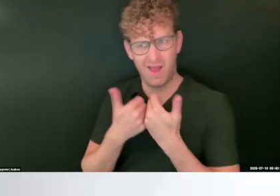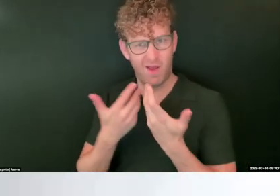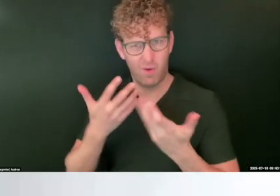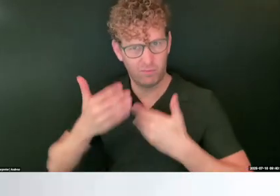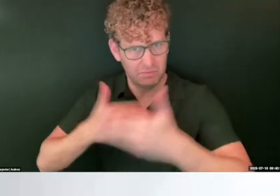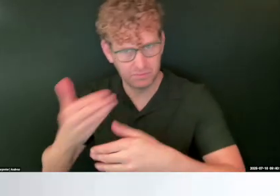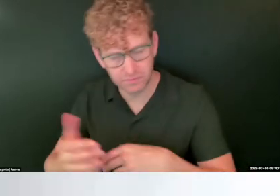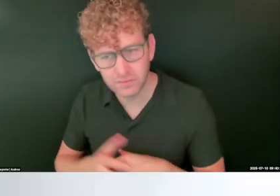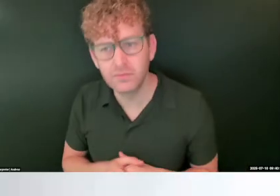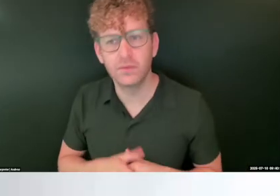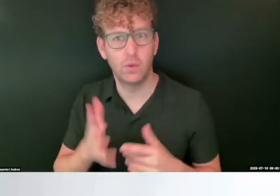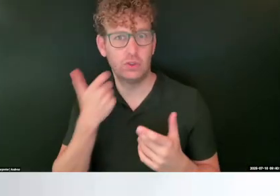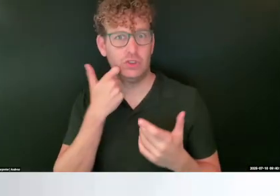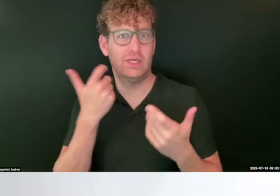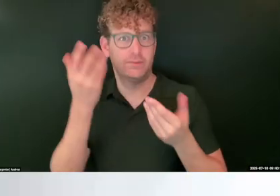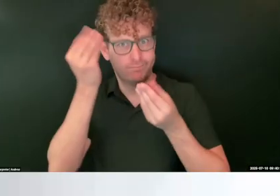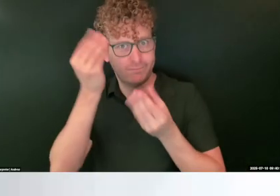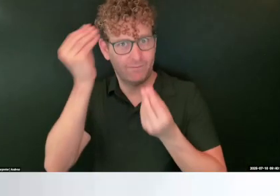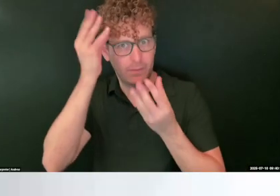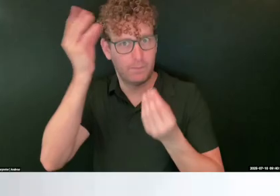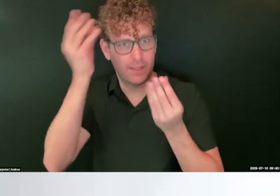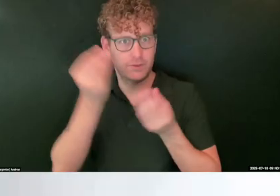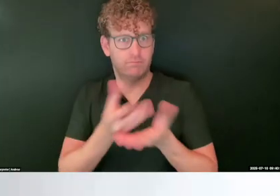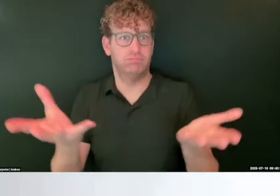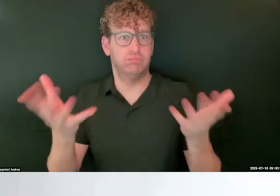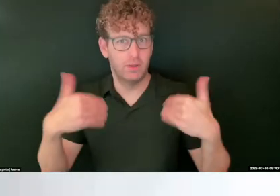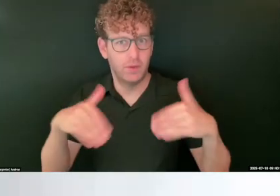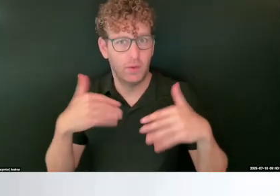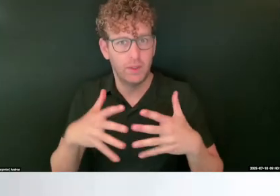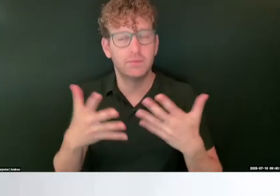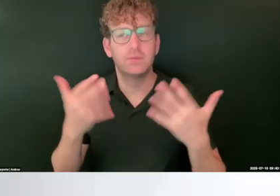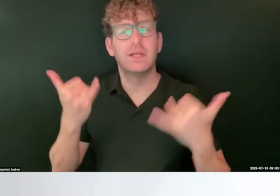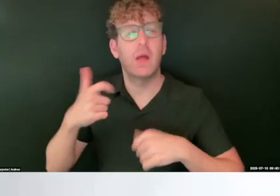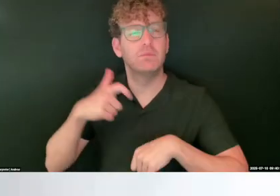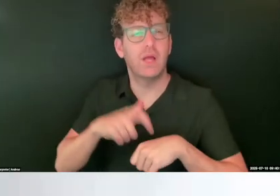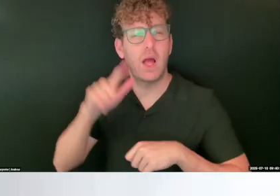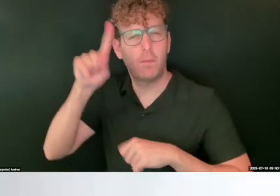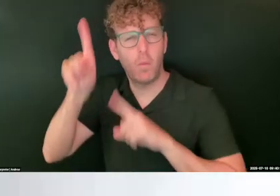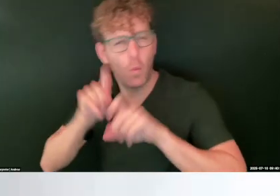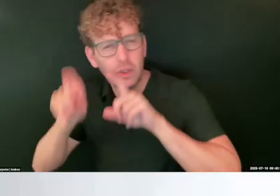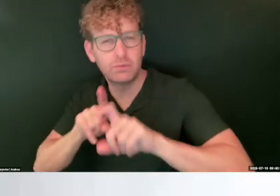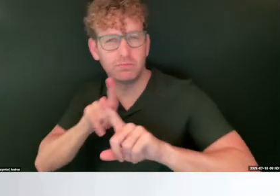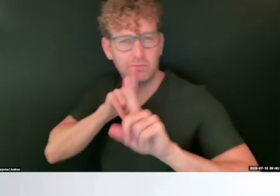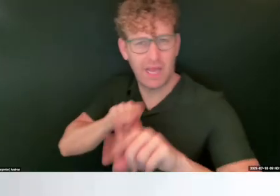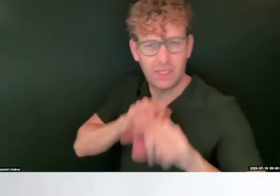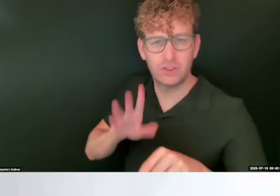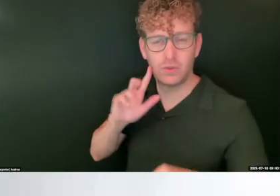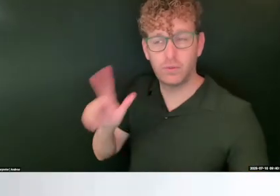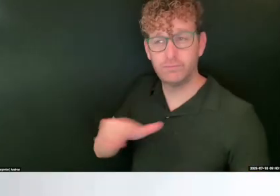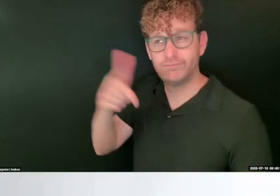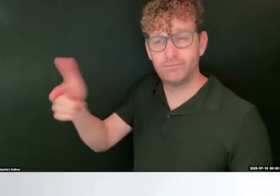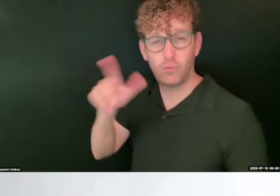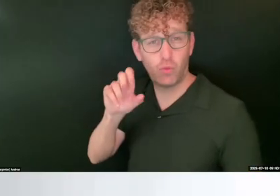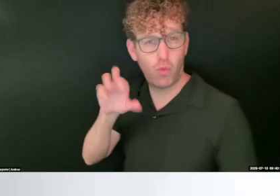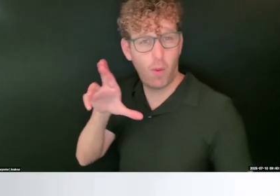So we have just shared a lot of information, so now we have time for Q&A. So I'll go ahead and pass it on over to Robert to